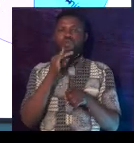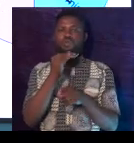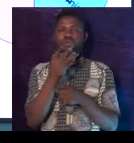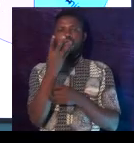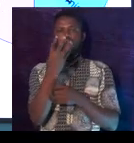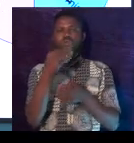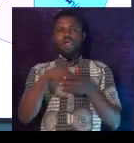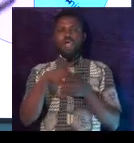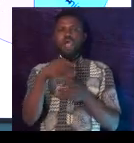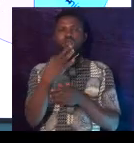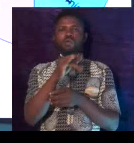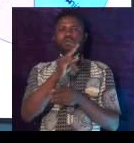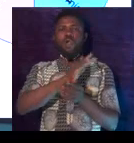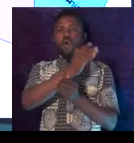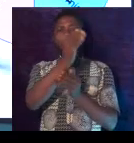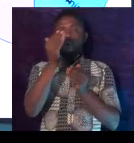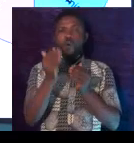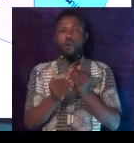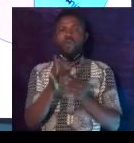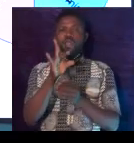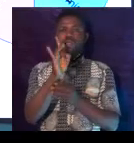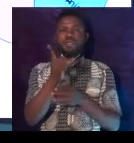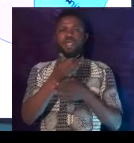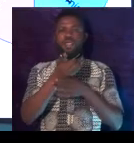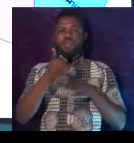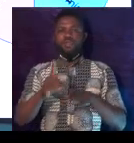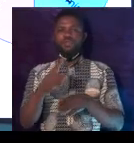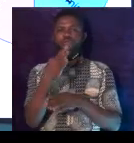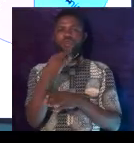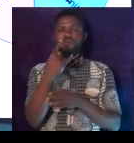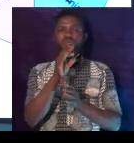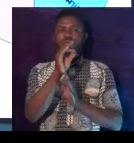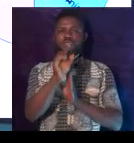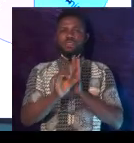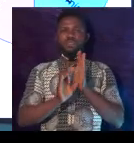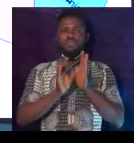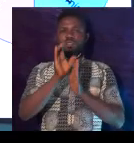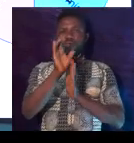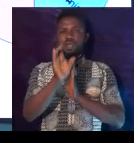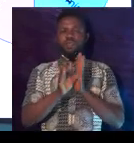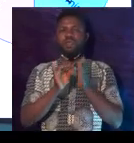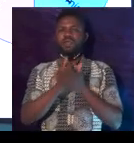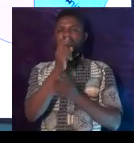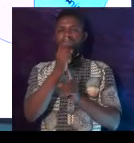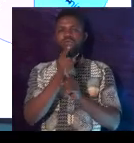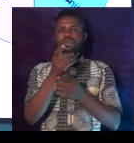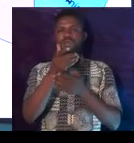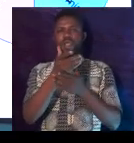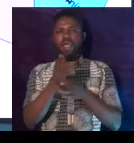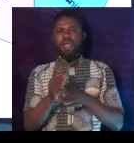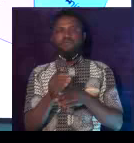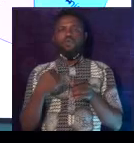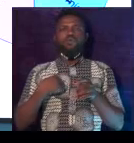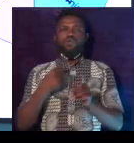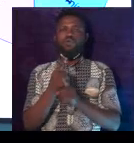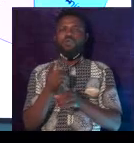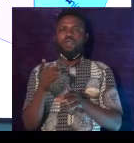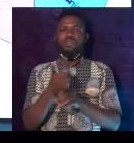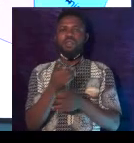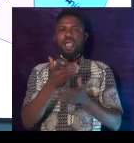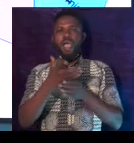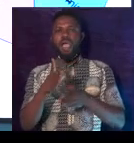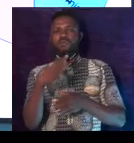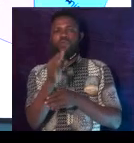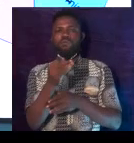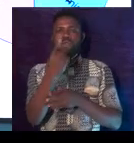4 out of the whole 8 divisions of the circle. That is just half. So we just take